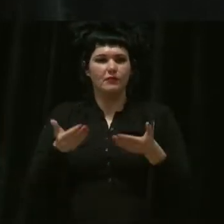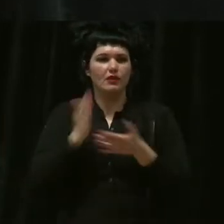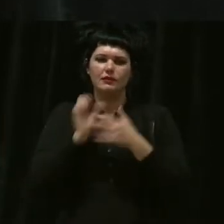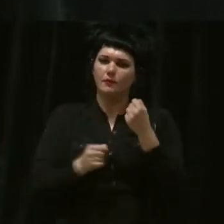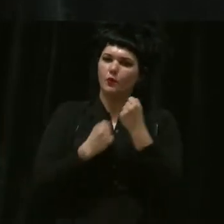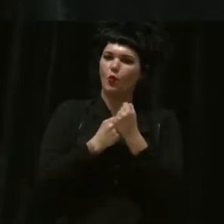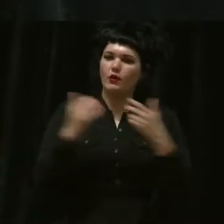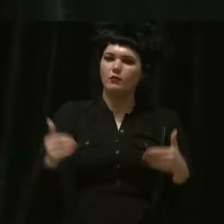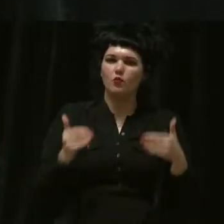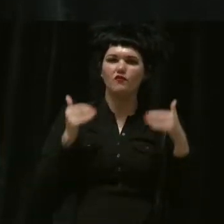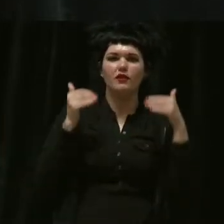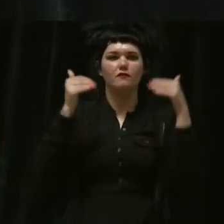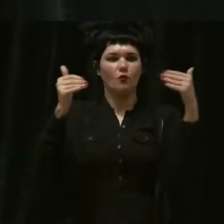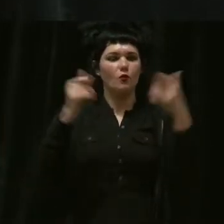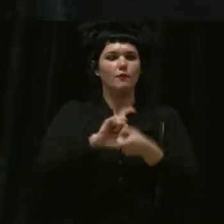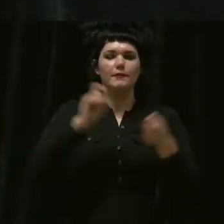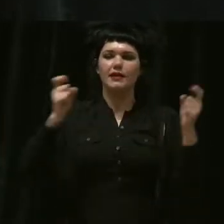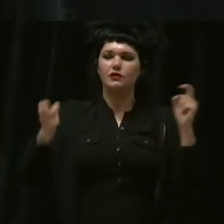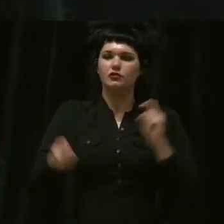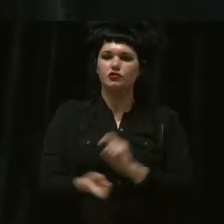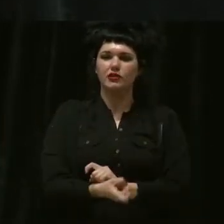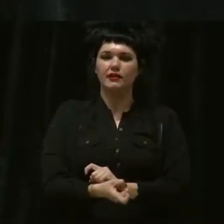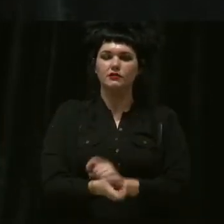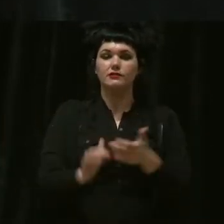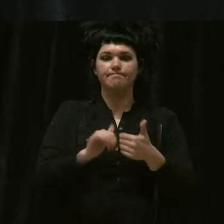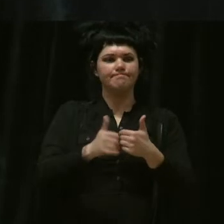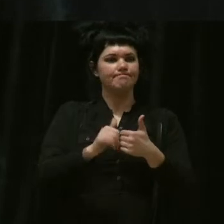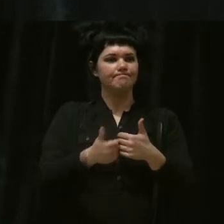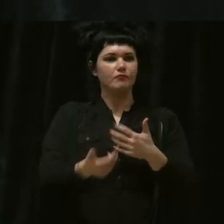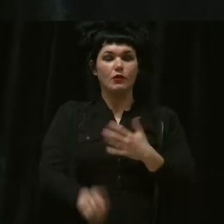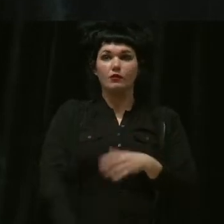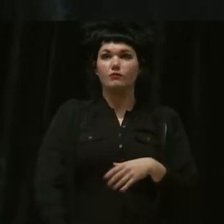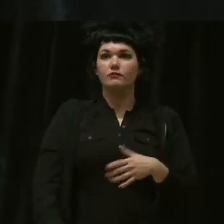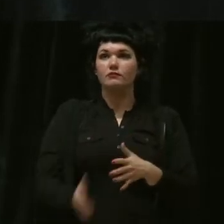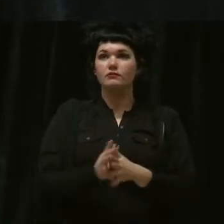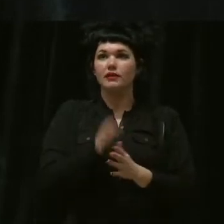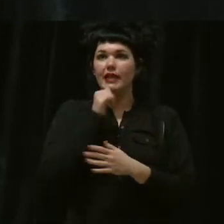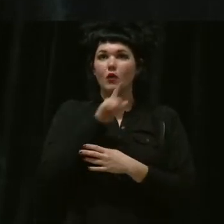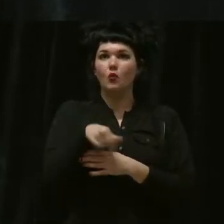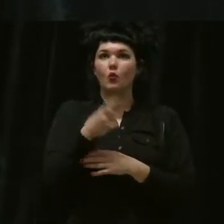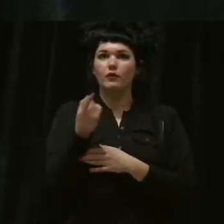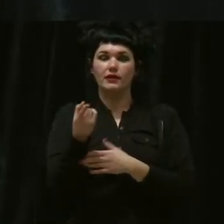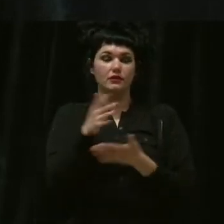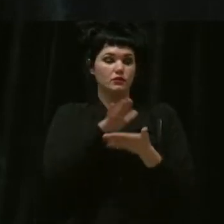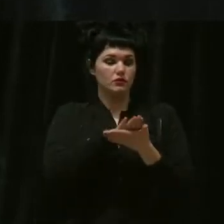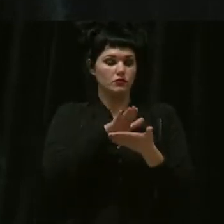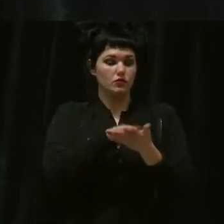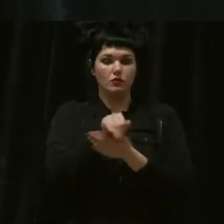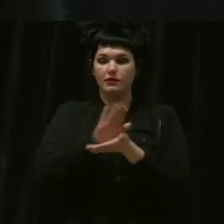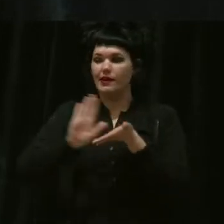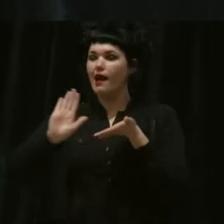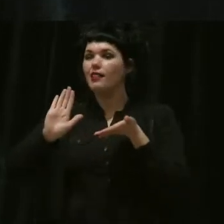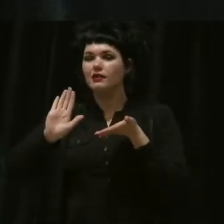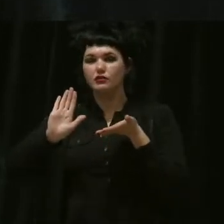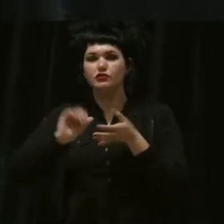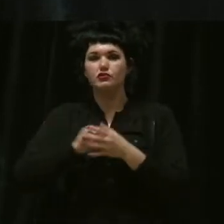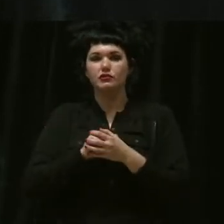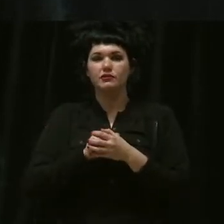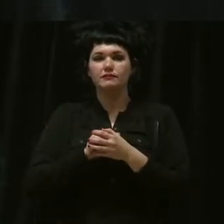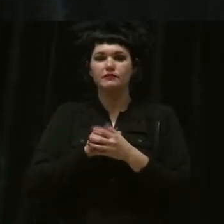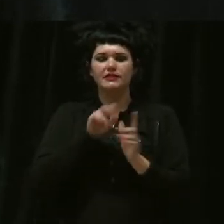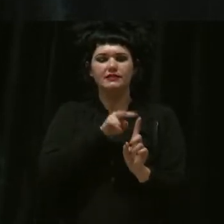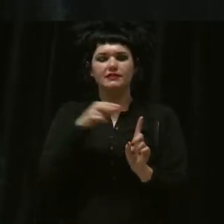forward, making changes in the way in which not only the school and college